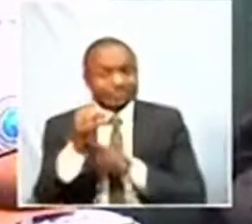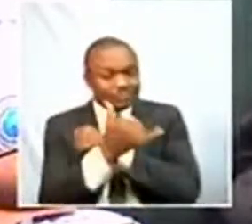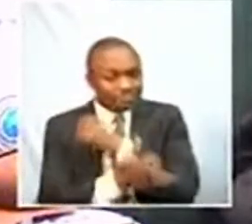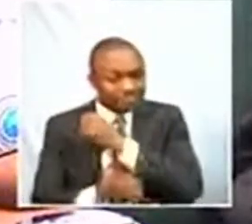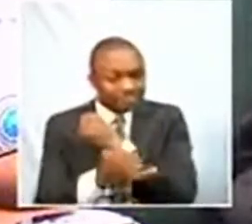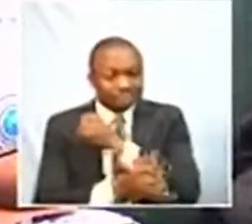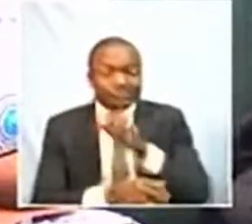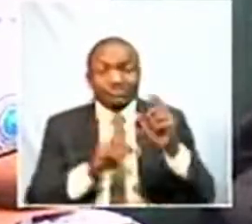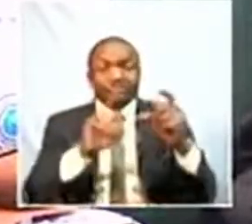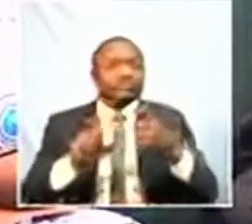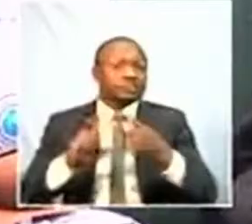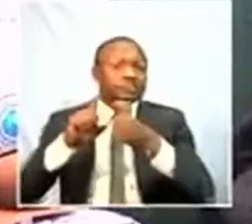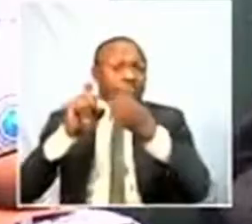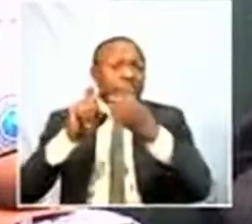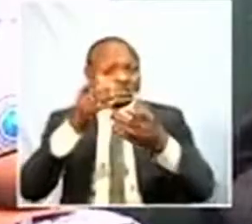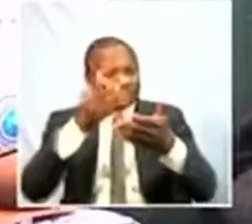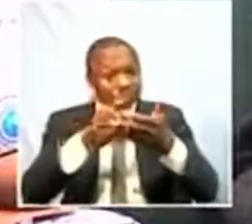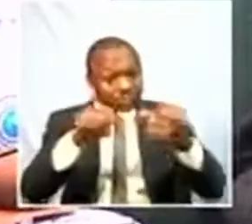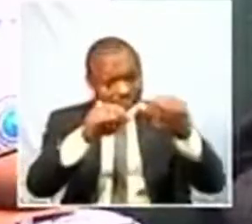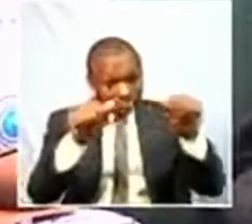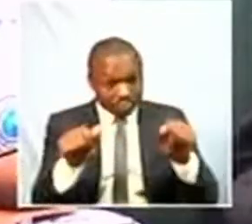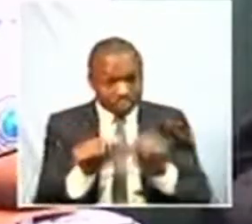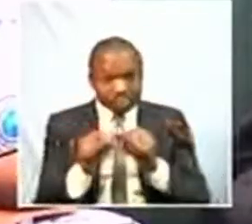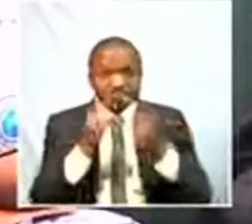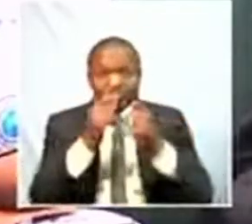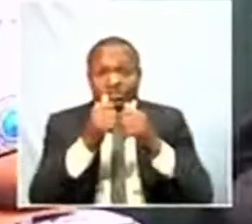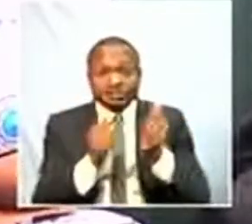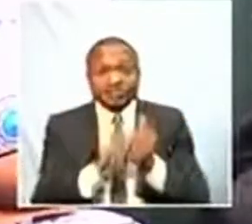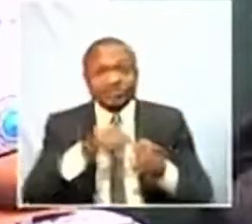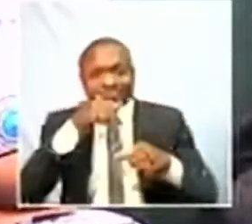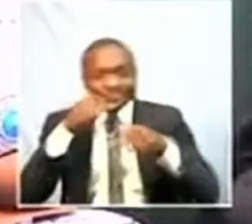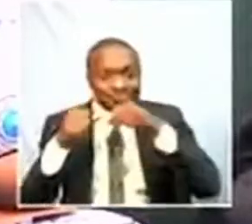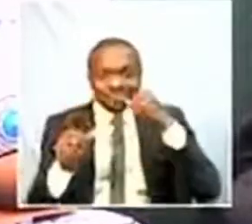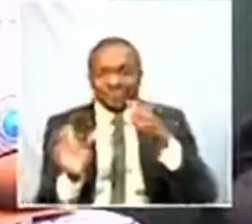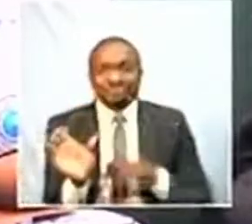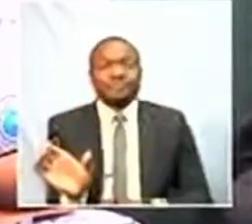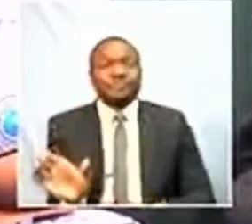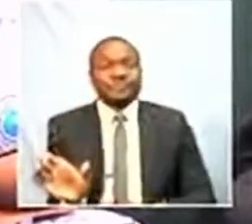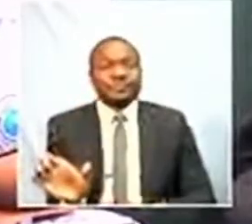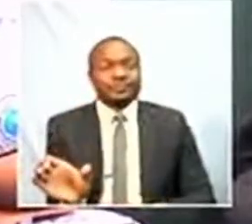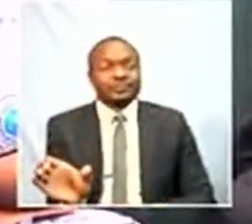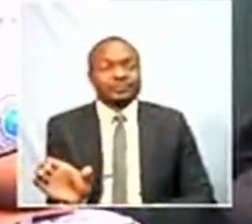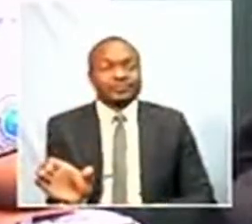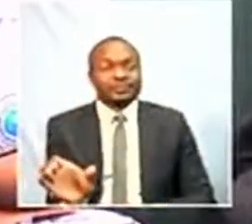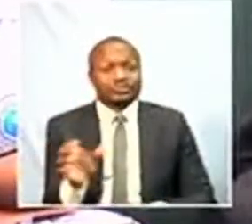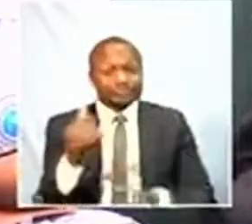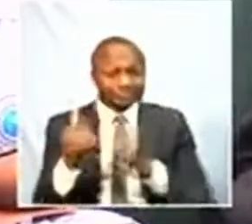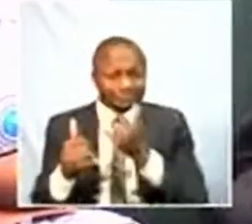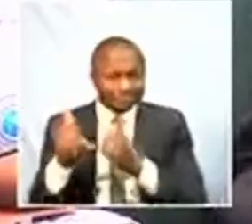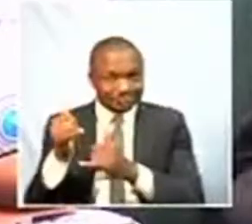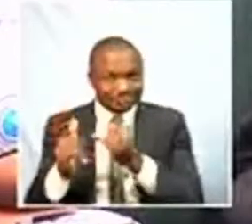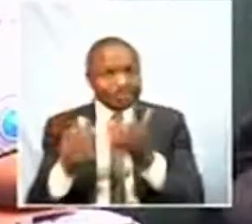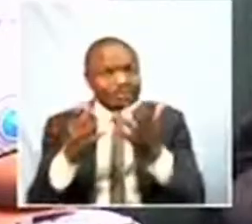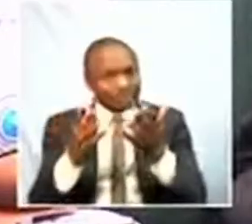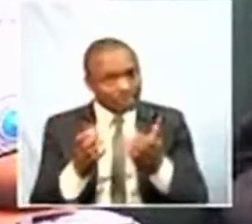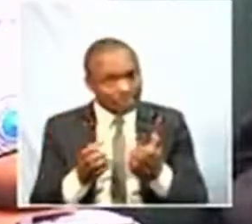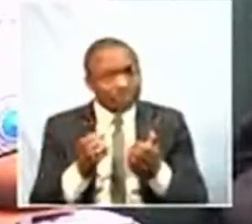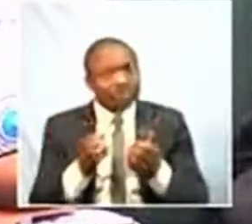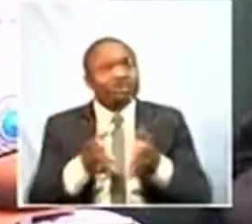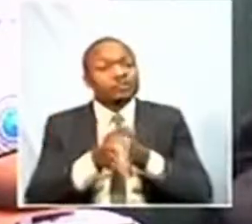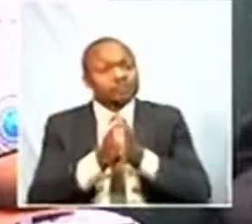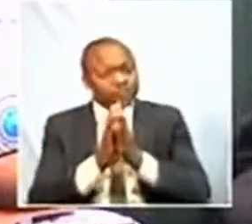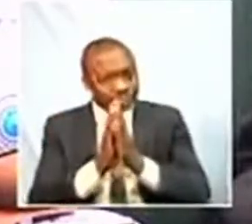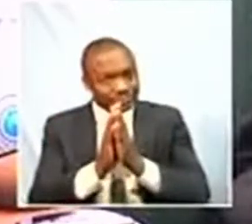have been affected. These areas I can talk about the agriculture sector. And in conclusion, I would like to